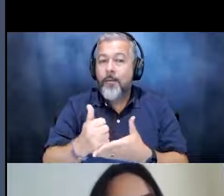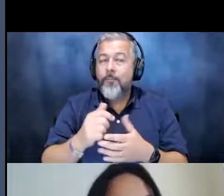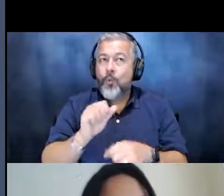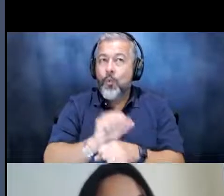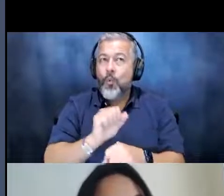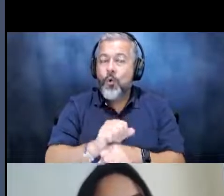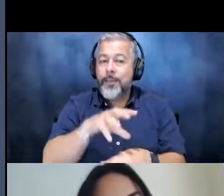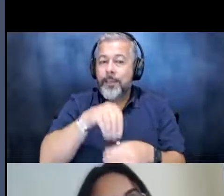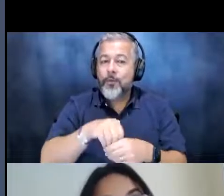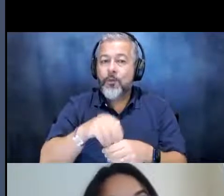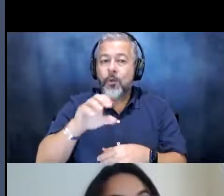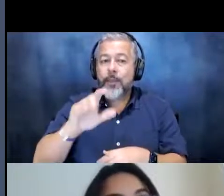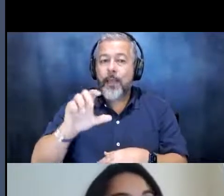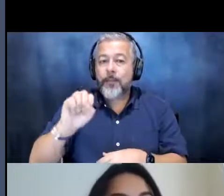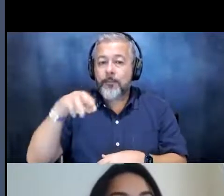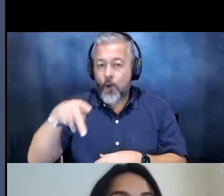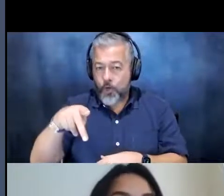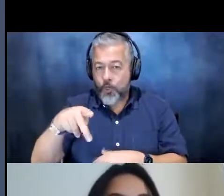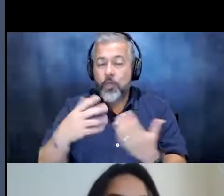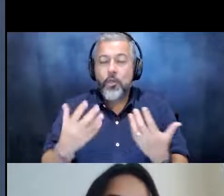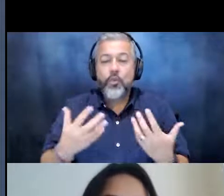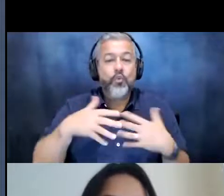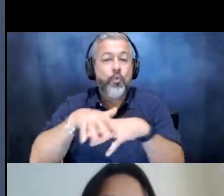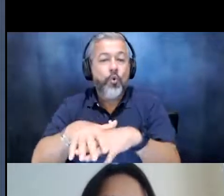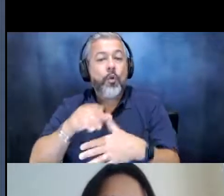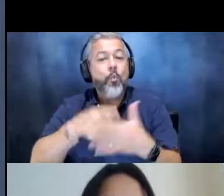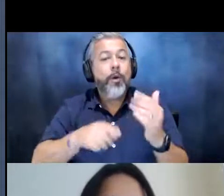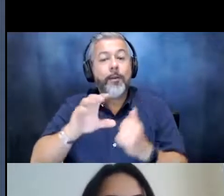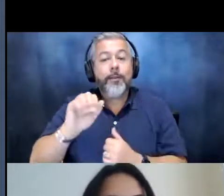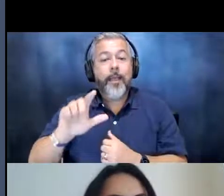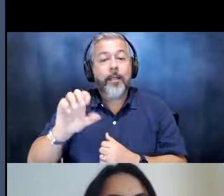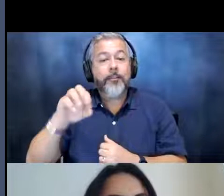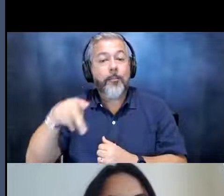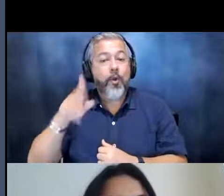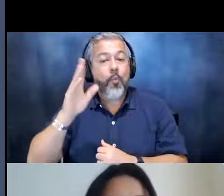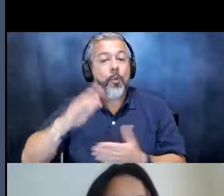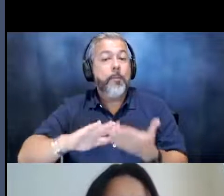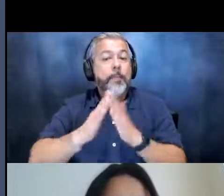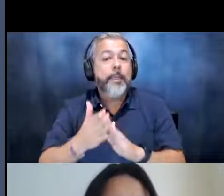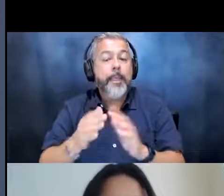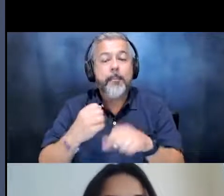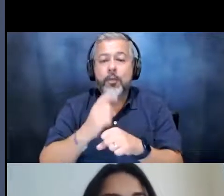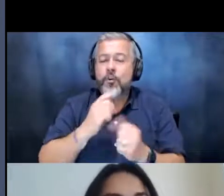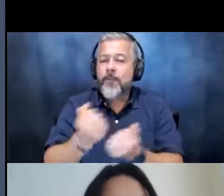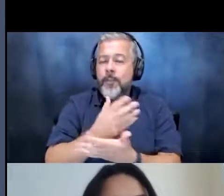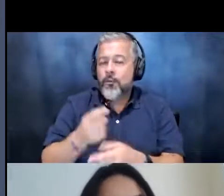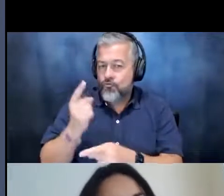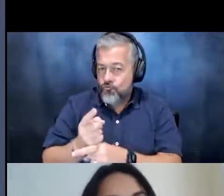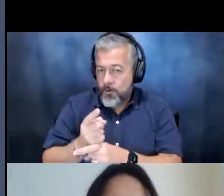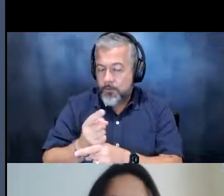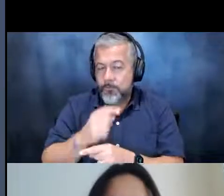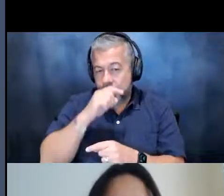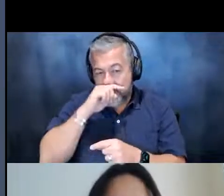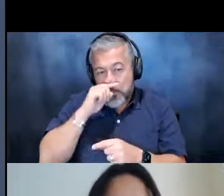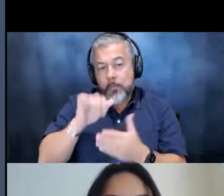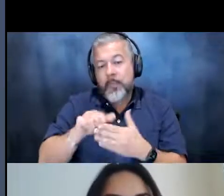into Calspark, or work into what Calspark will be, and ensure that it's correct, that it's the right thing for